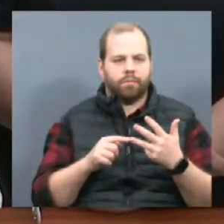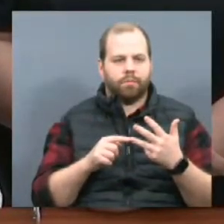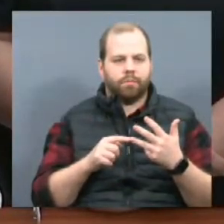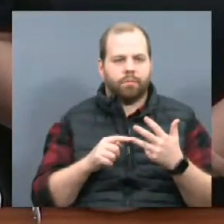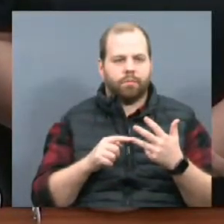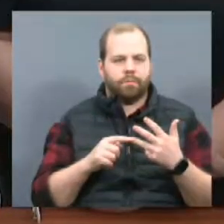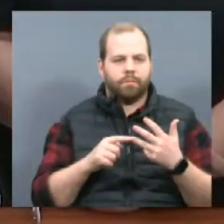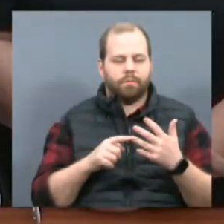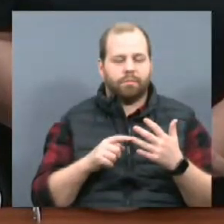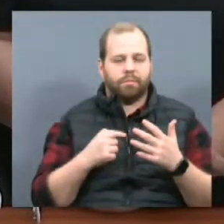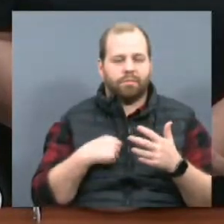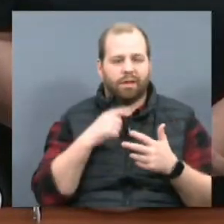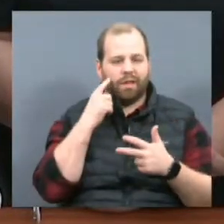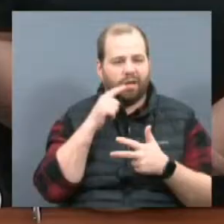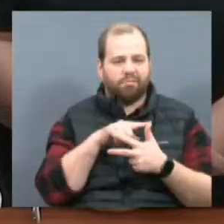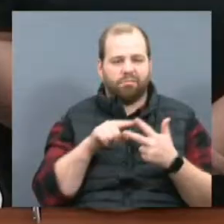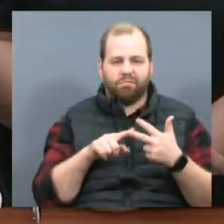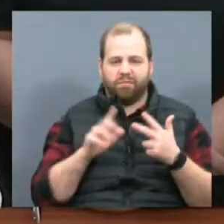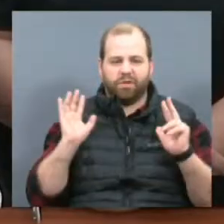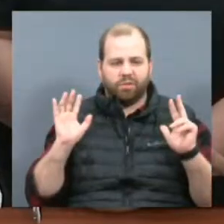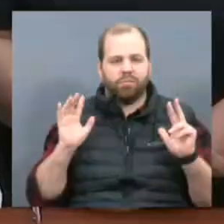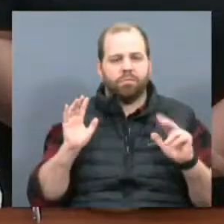I think that's it.